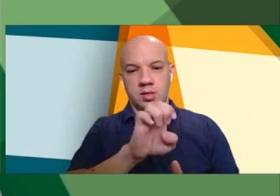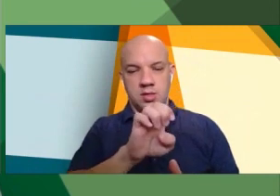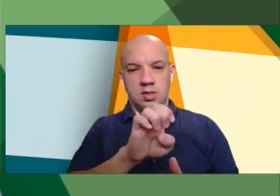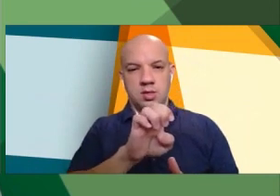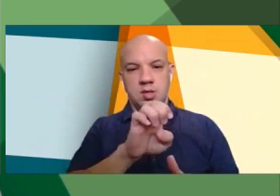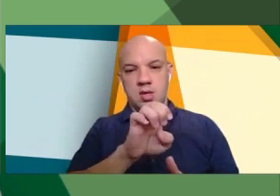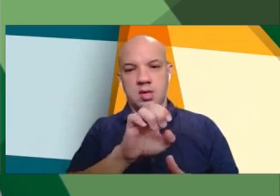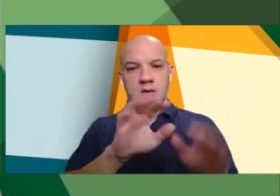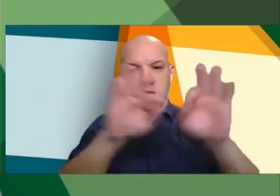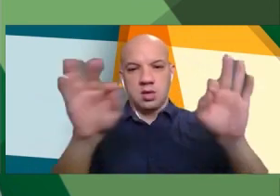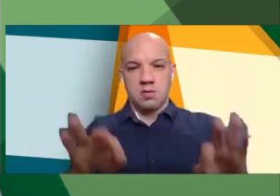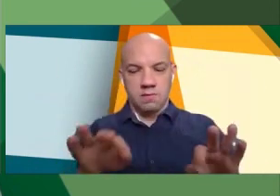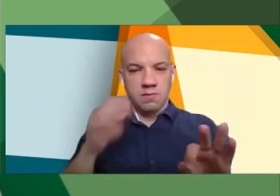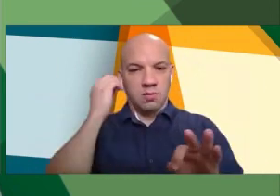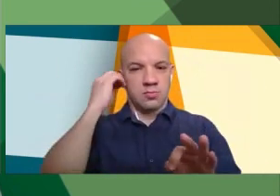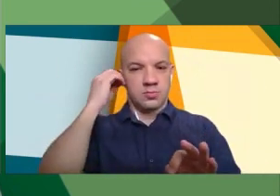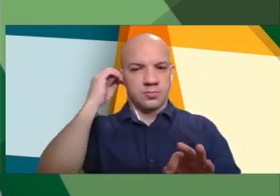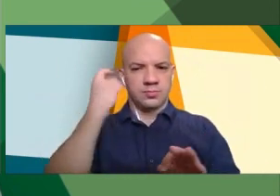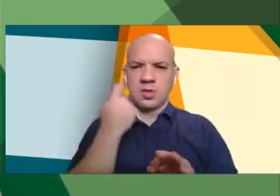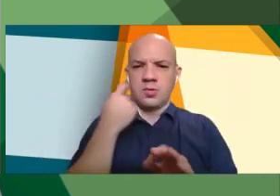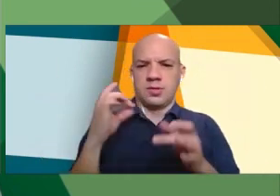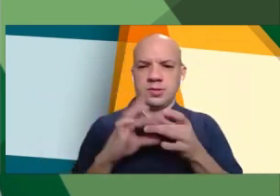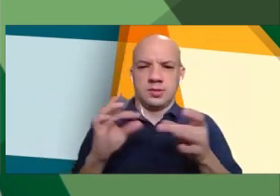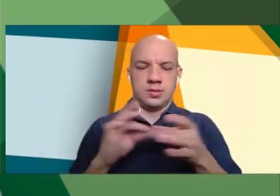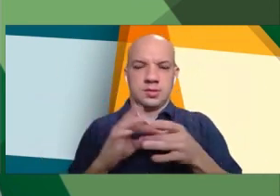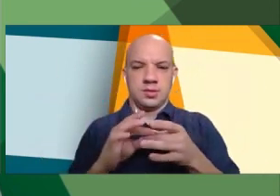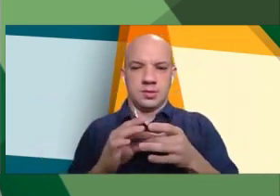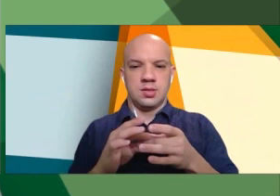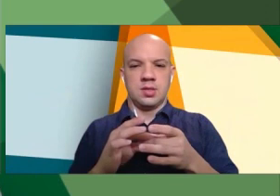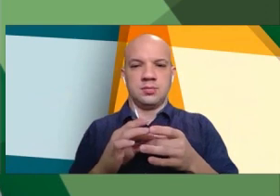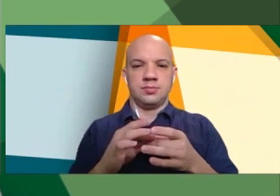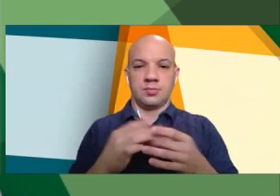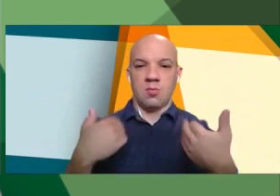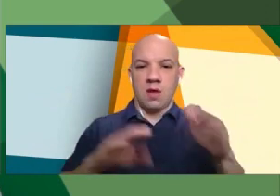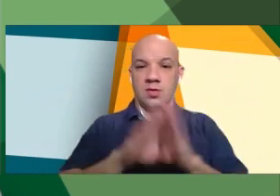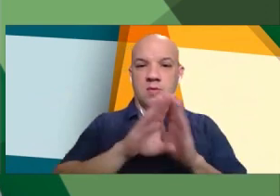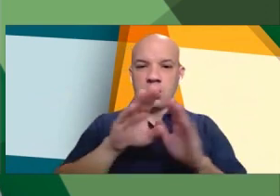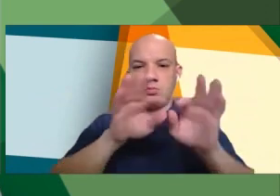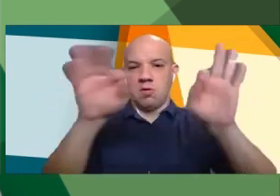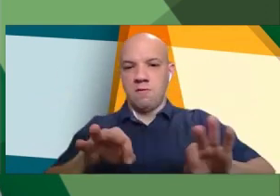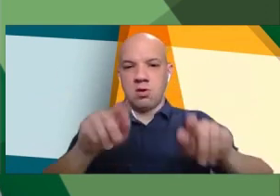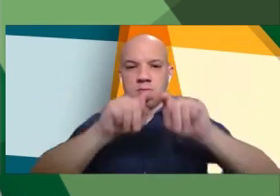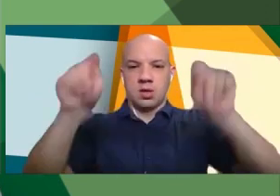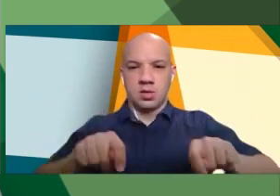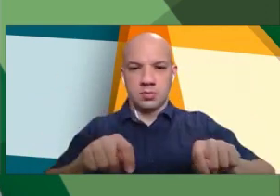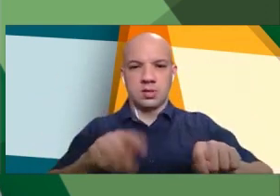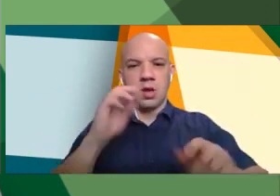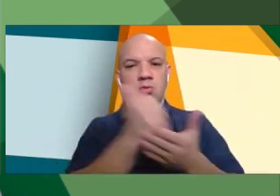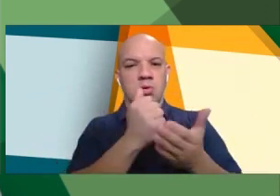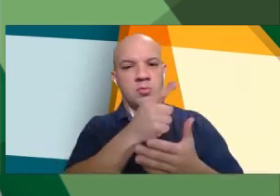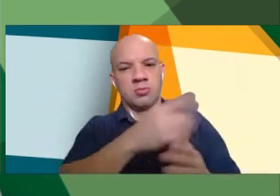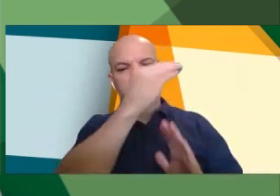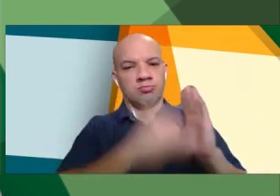I said earlier, we have developed forms and templates to make your life very, very easy in order to be